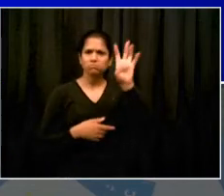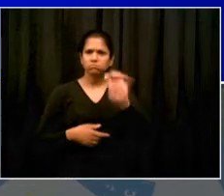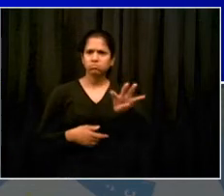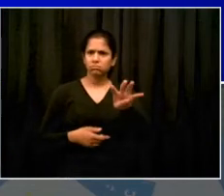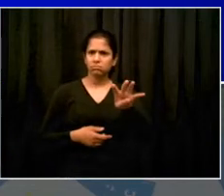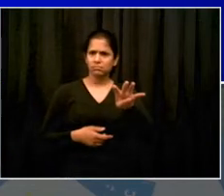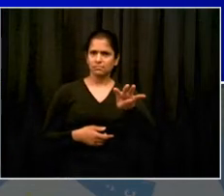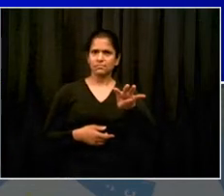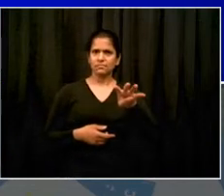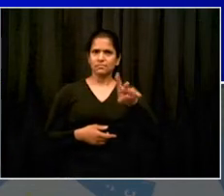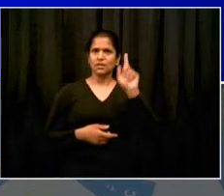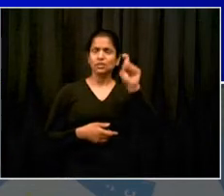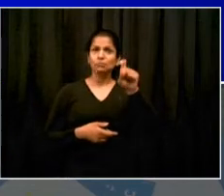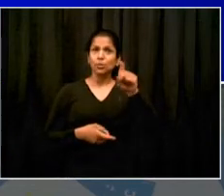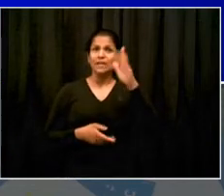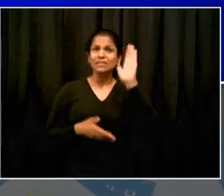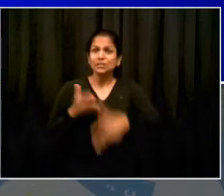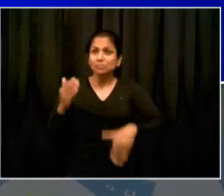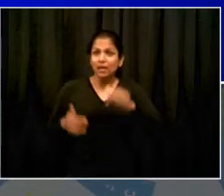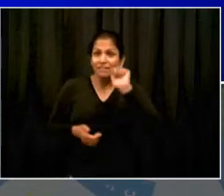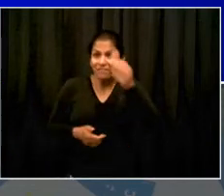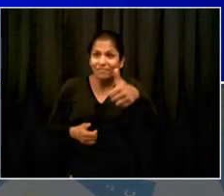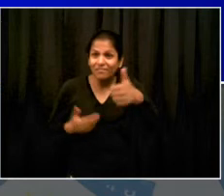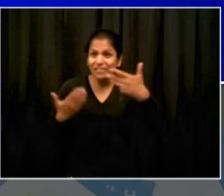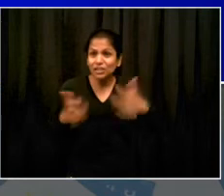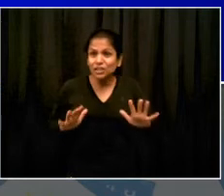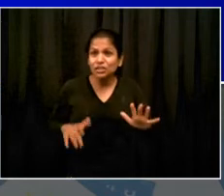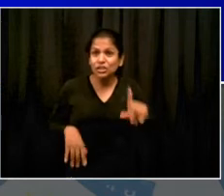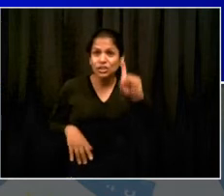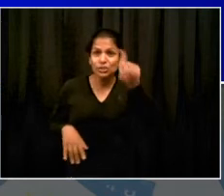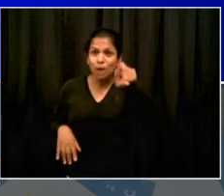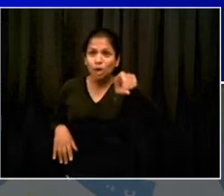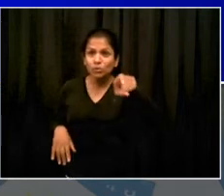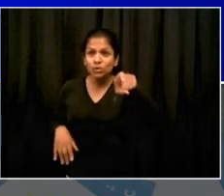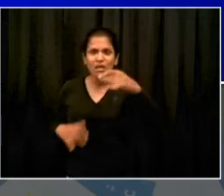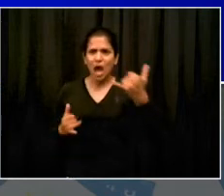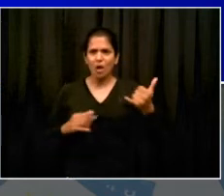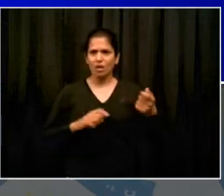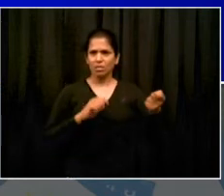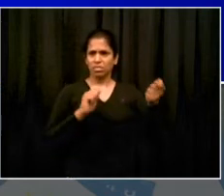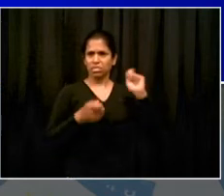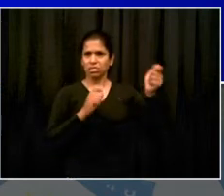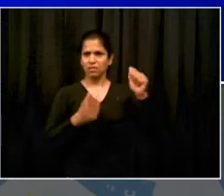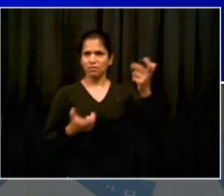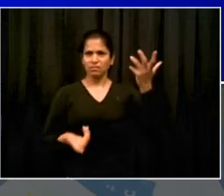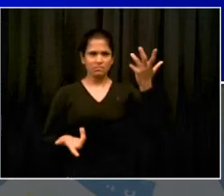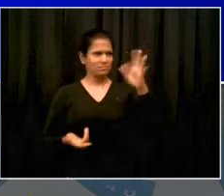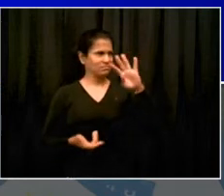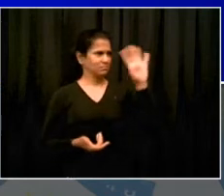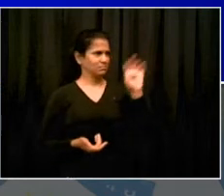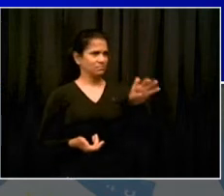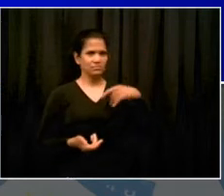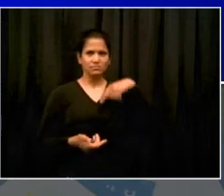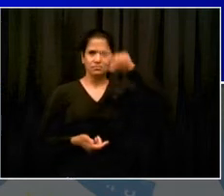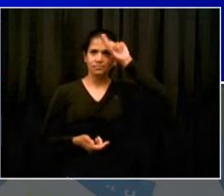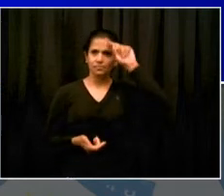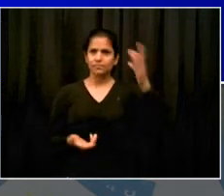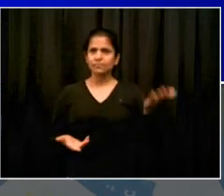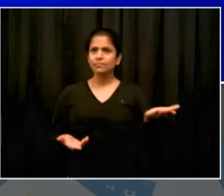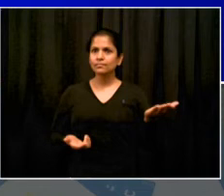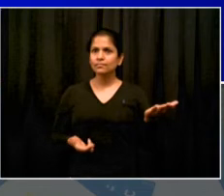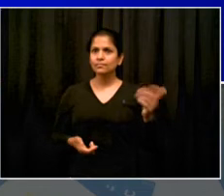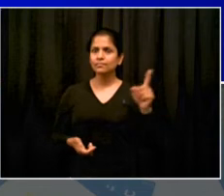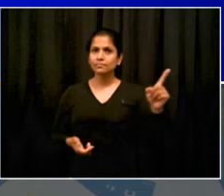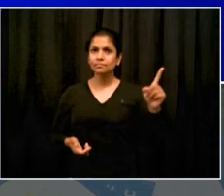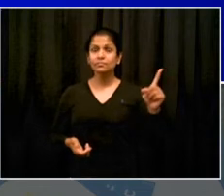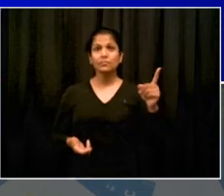every effort today, tomorrow, to pump up that New York City response rate for the good of all. But something important happened last